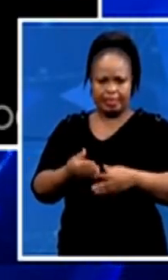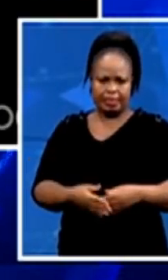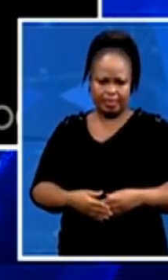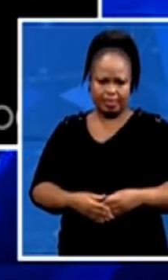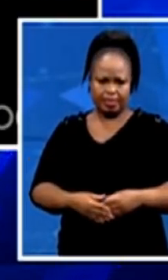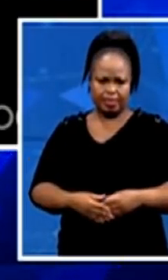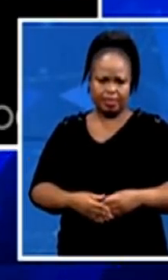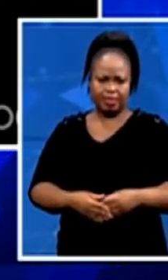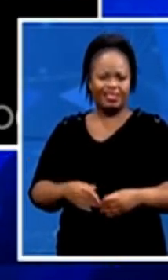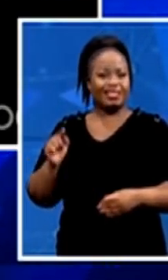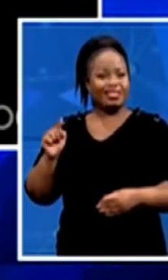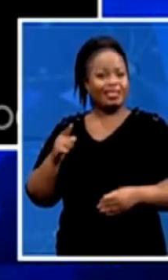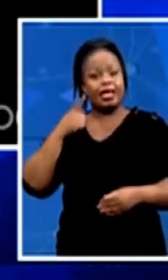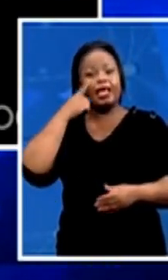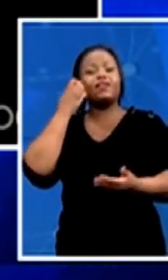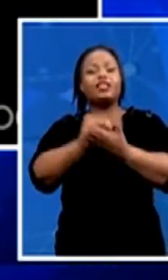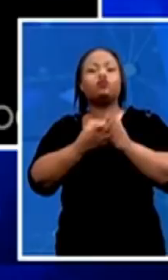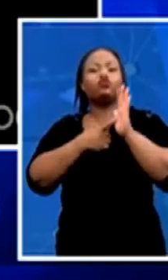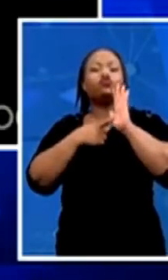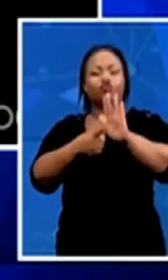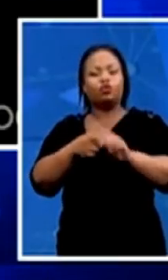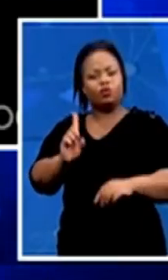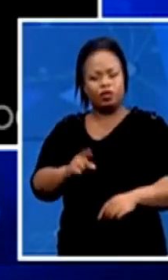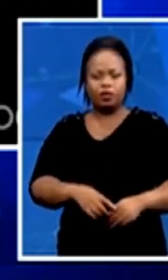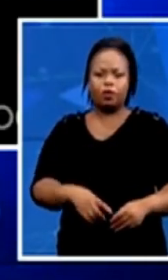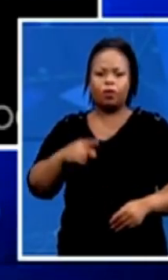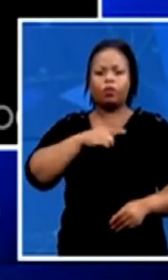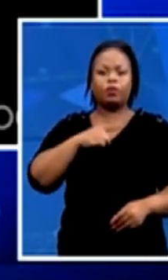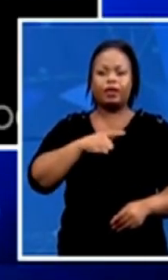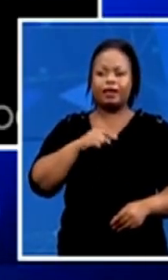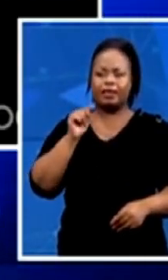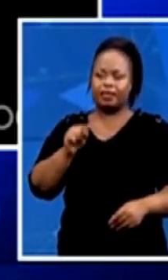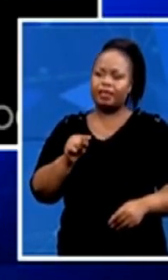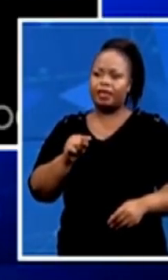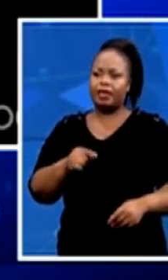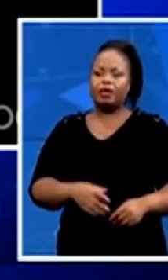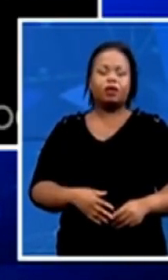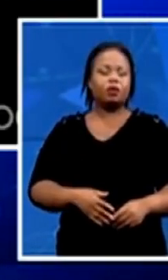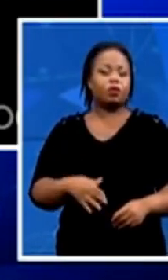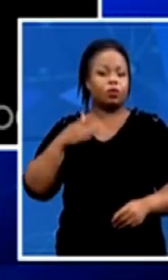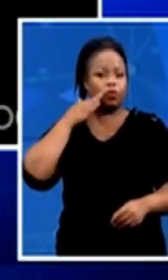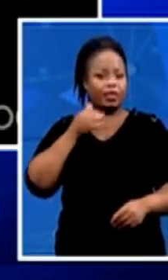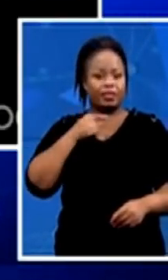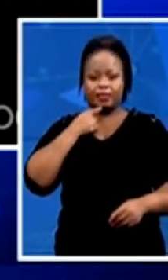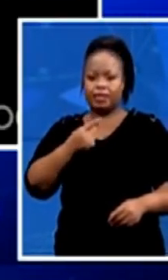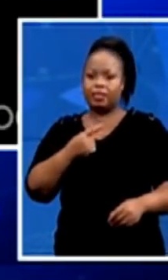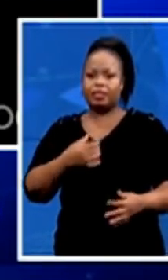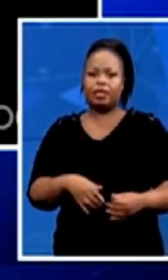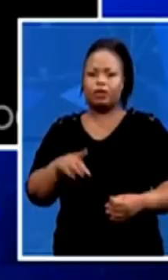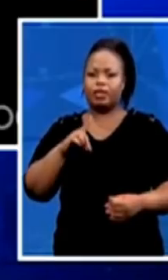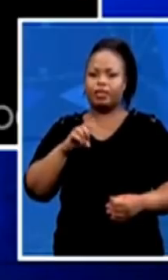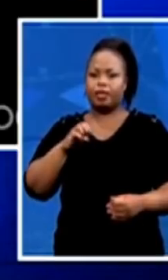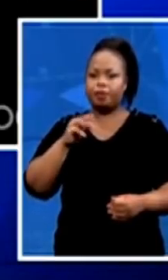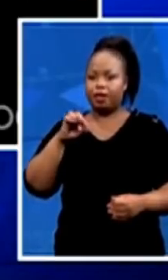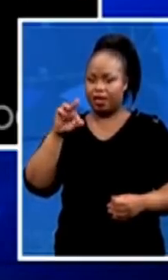must substance over form. In substance, what Mr. De Beer was accused of doing